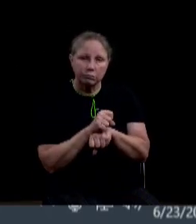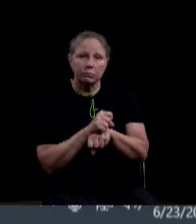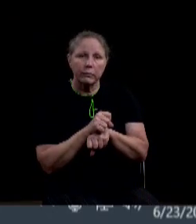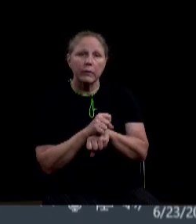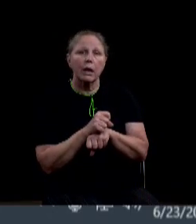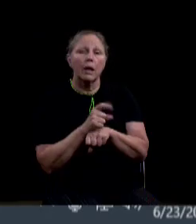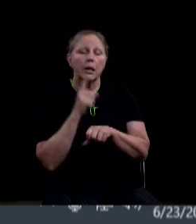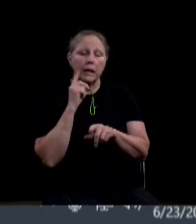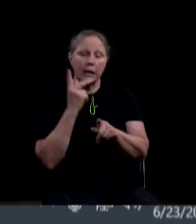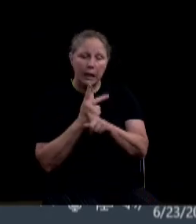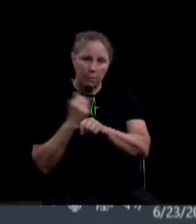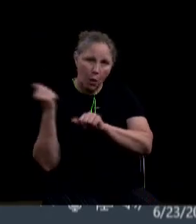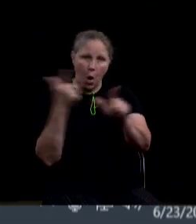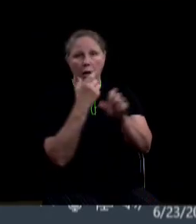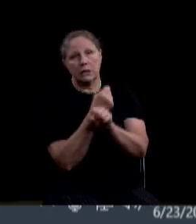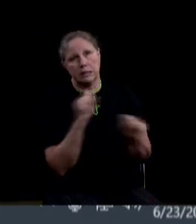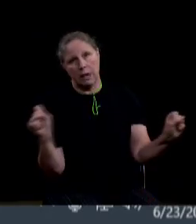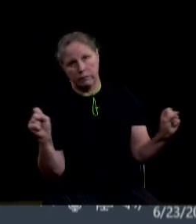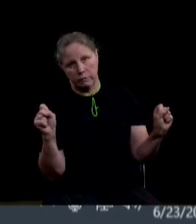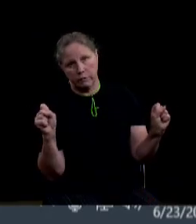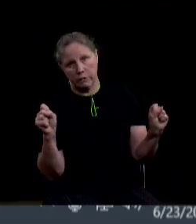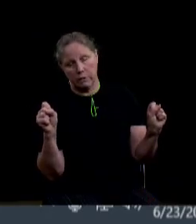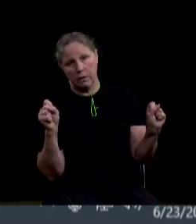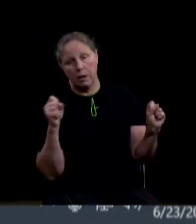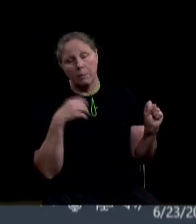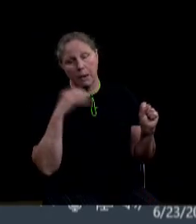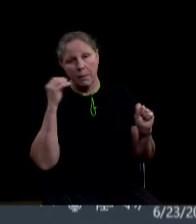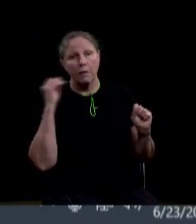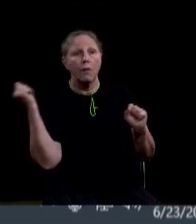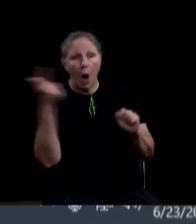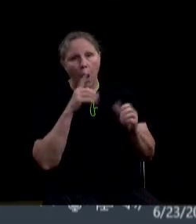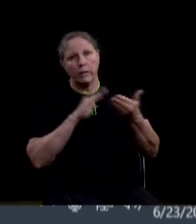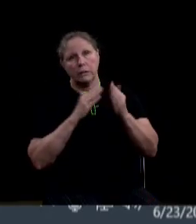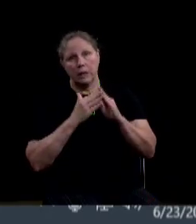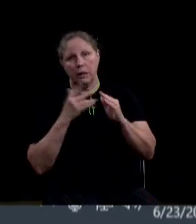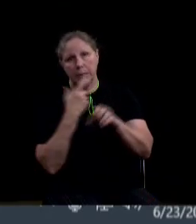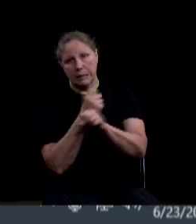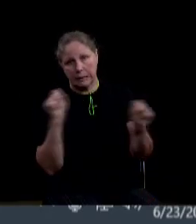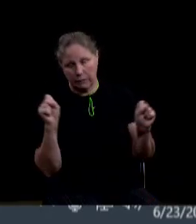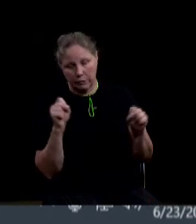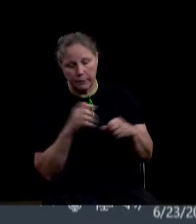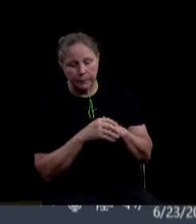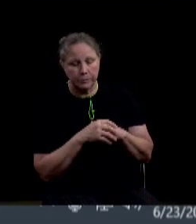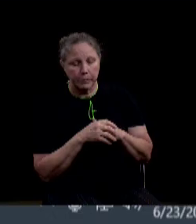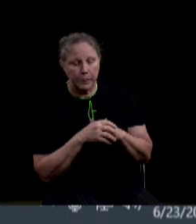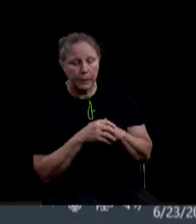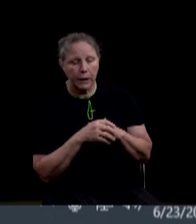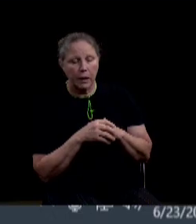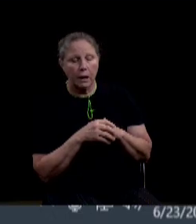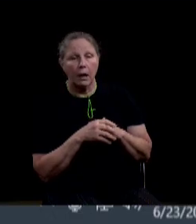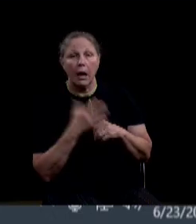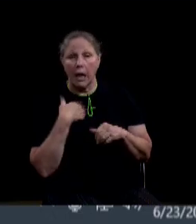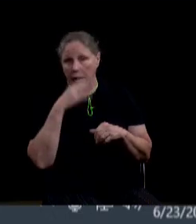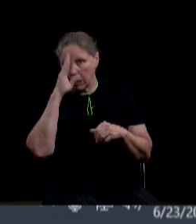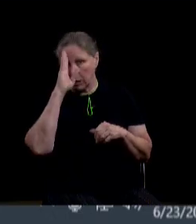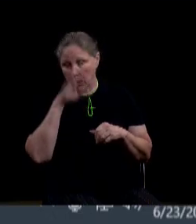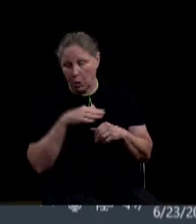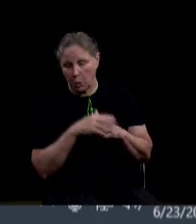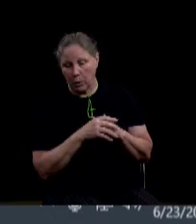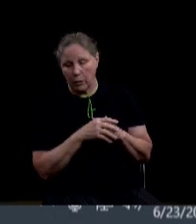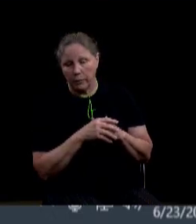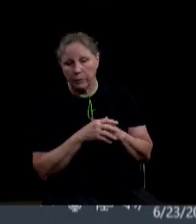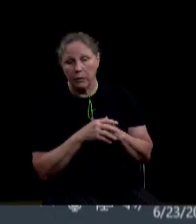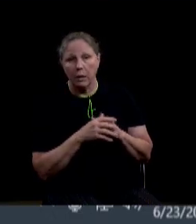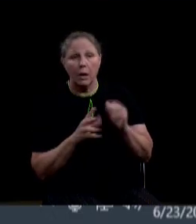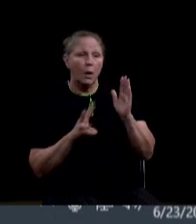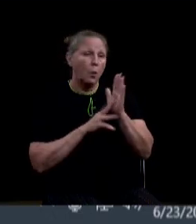opinion, for the safety of the community. And so, I know that most of Waco does not want to do another shelter in place. We're